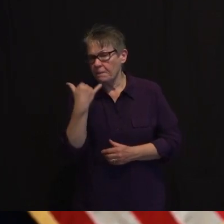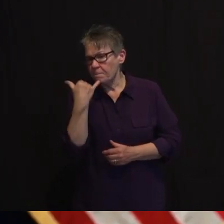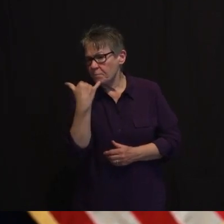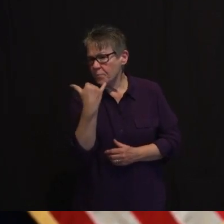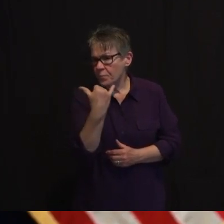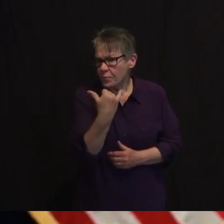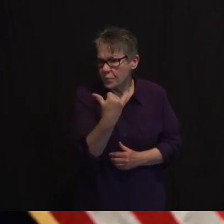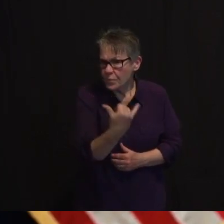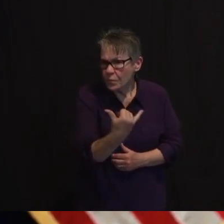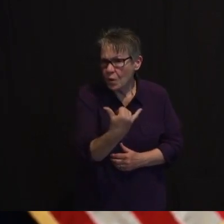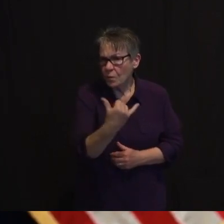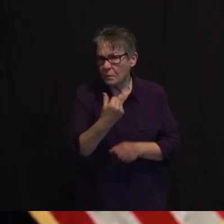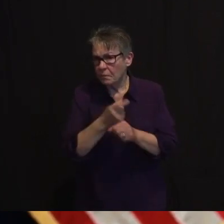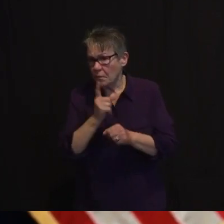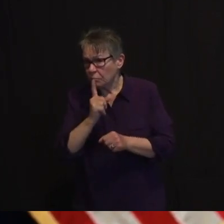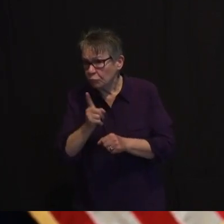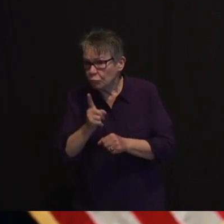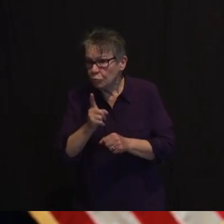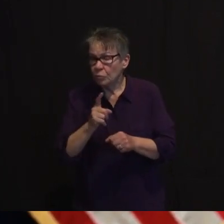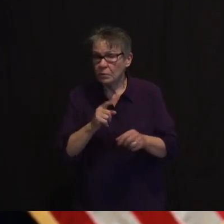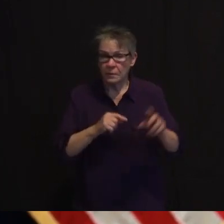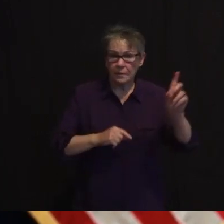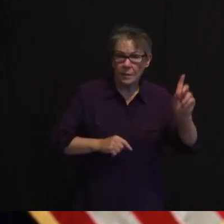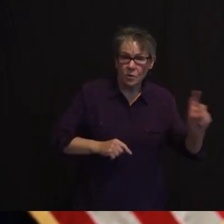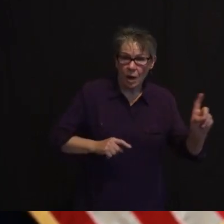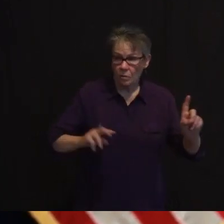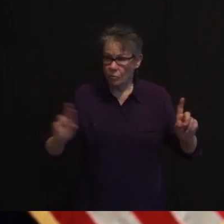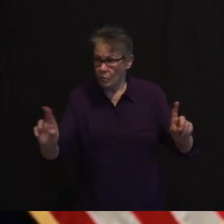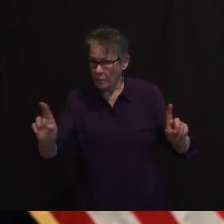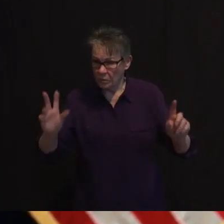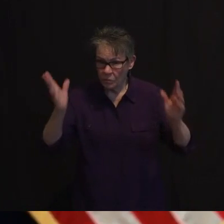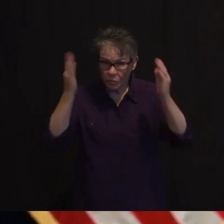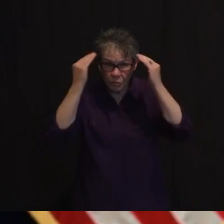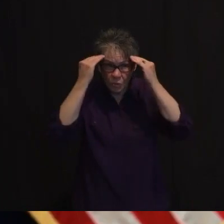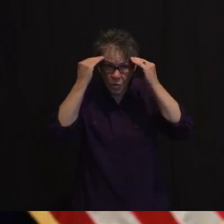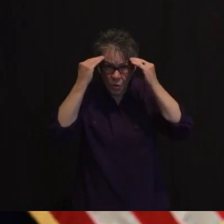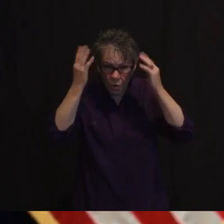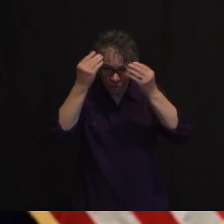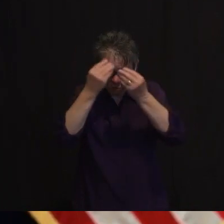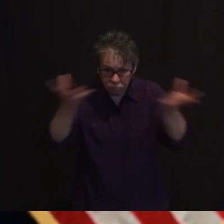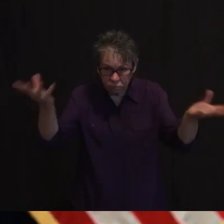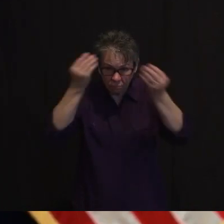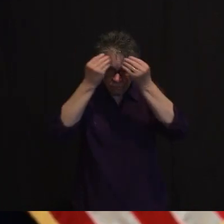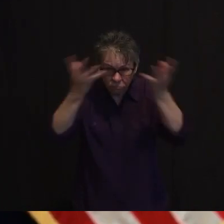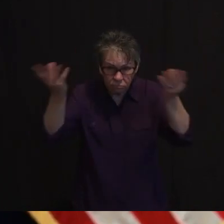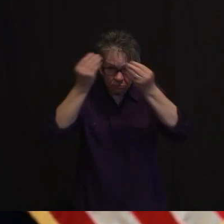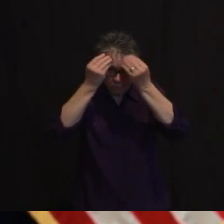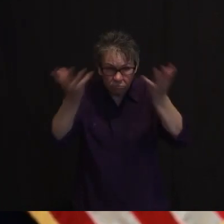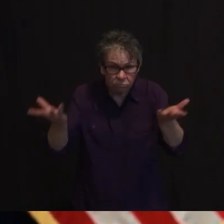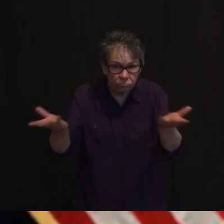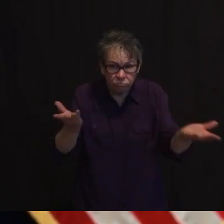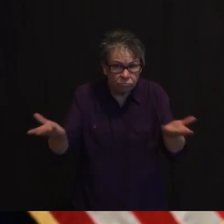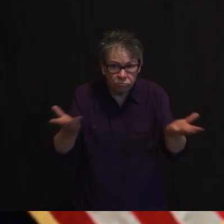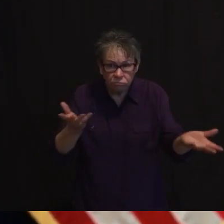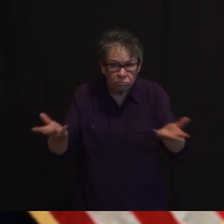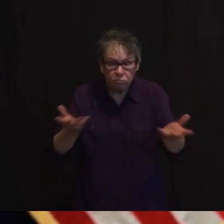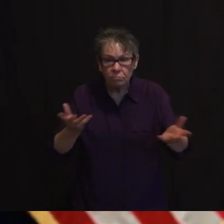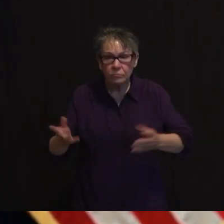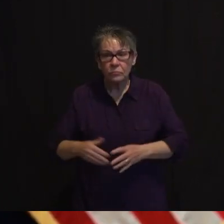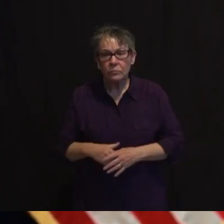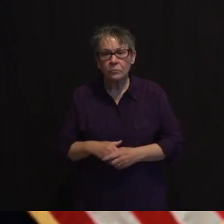possible. And we do calls with them every 10 days or so. We've got one, I believe, scheduled for later this week. We all